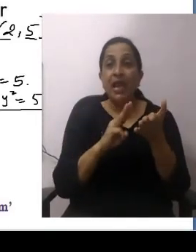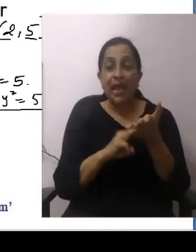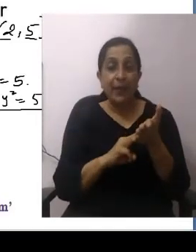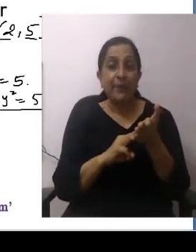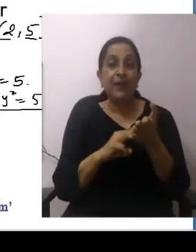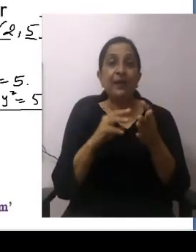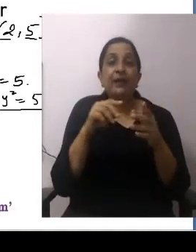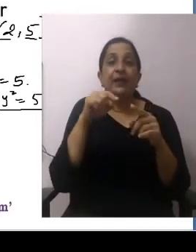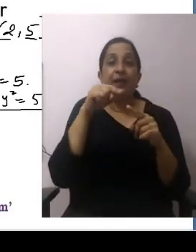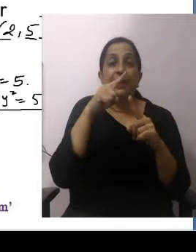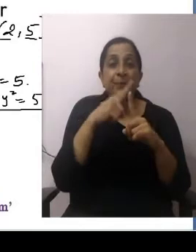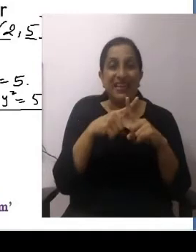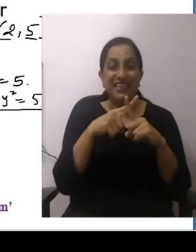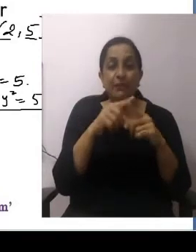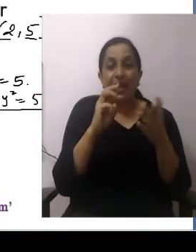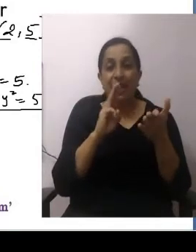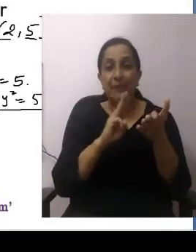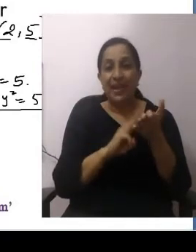got